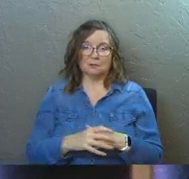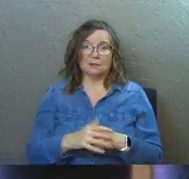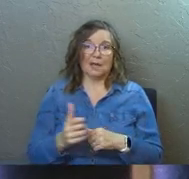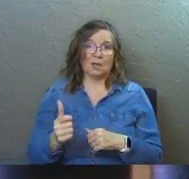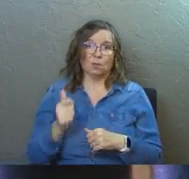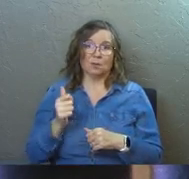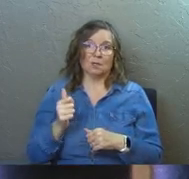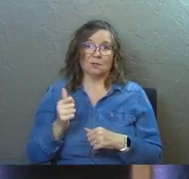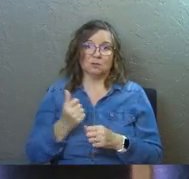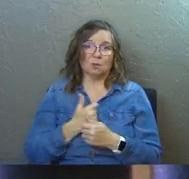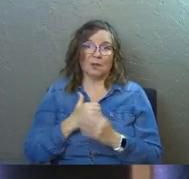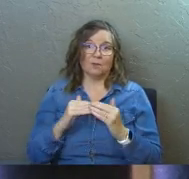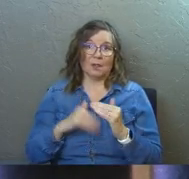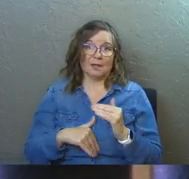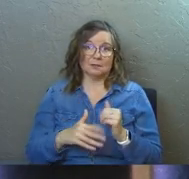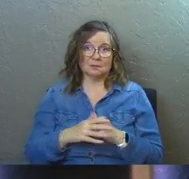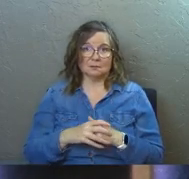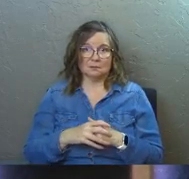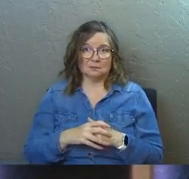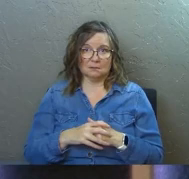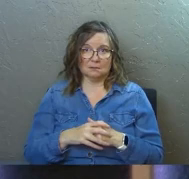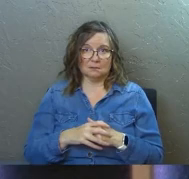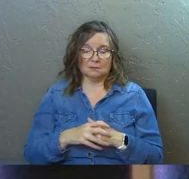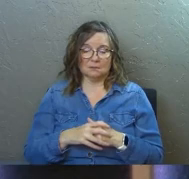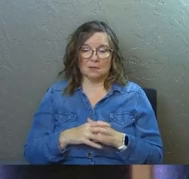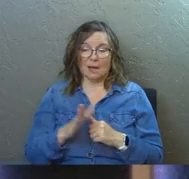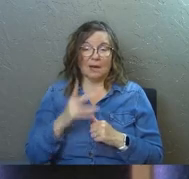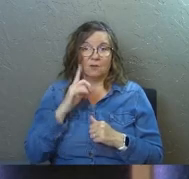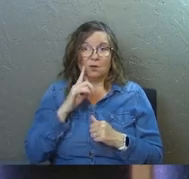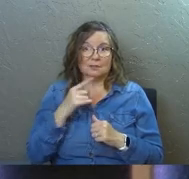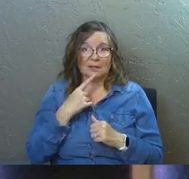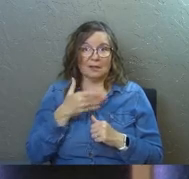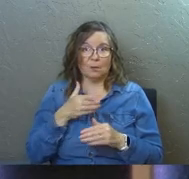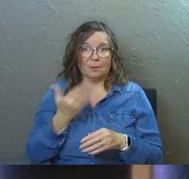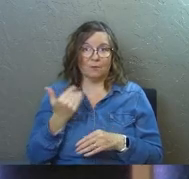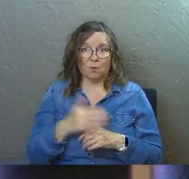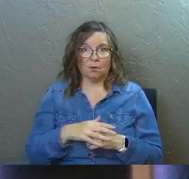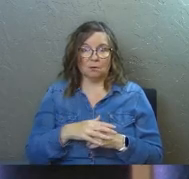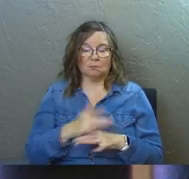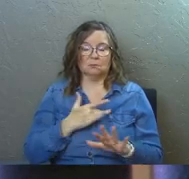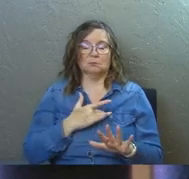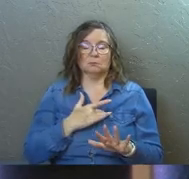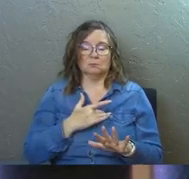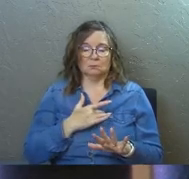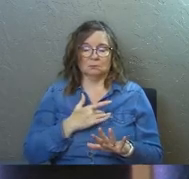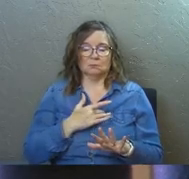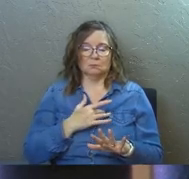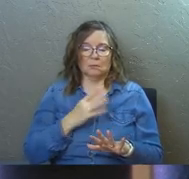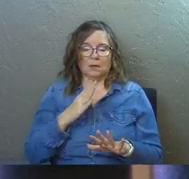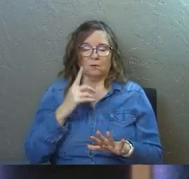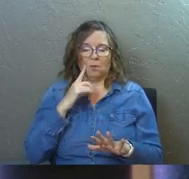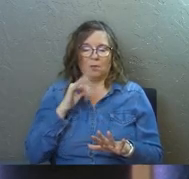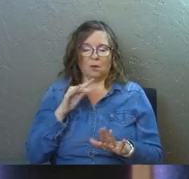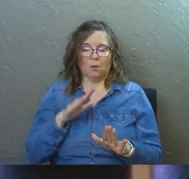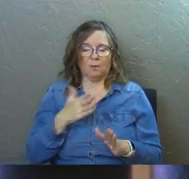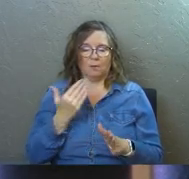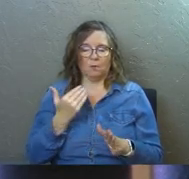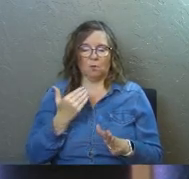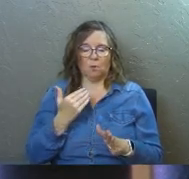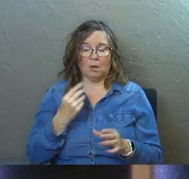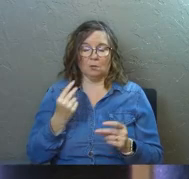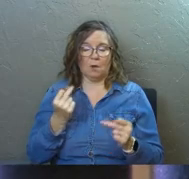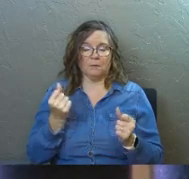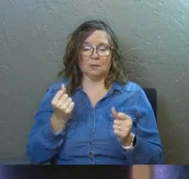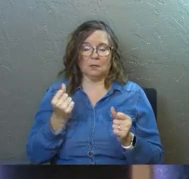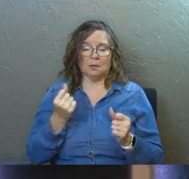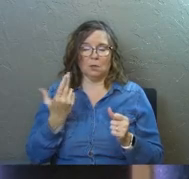he refuses to love you less. And I'd never heard it said that way before, and I'd never thought about it that way before. And